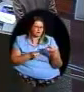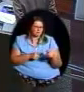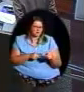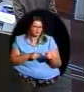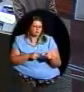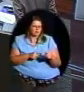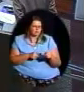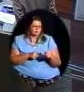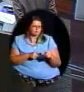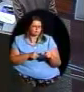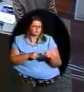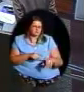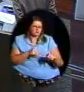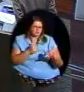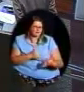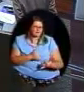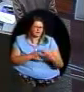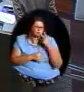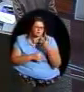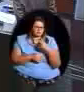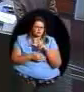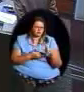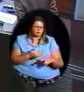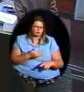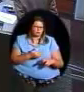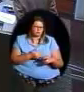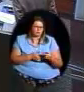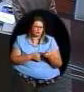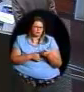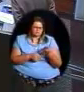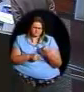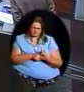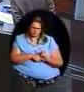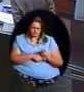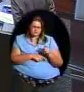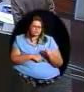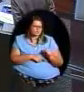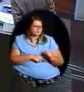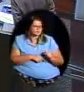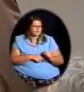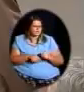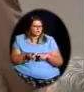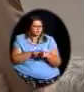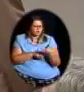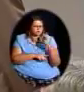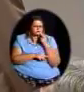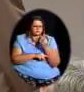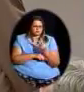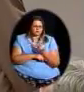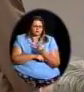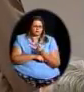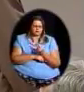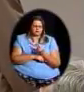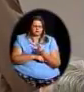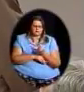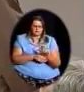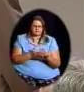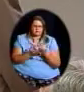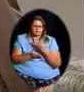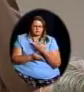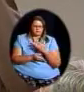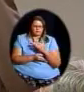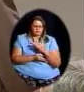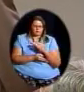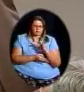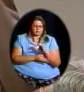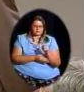I saw some of that in the report that was done. Yes. Is that correct? Yes, and you certainly saw also that even before CTC